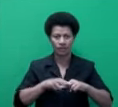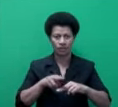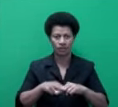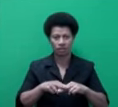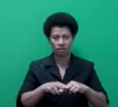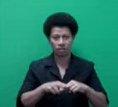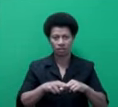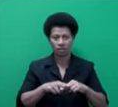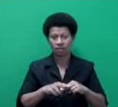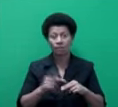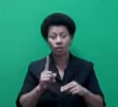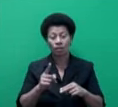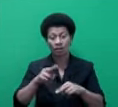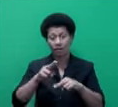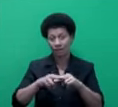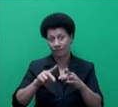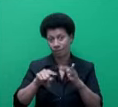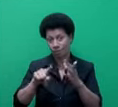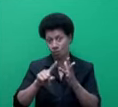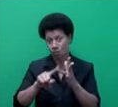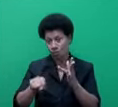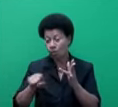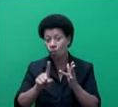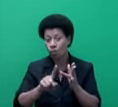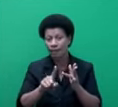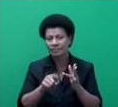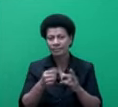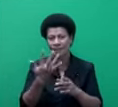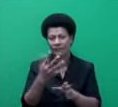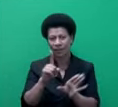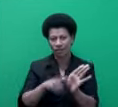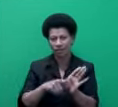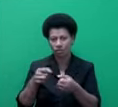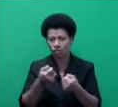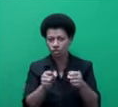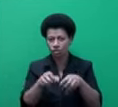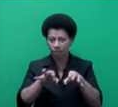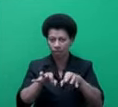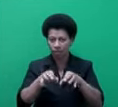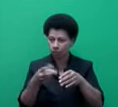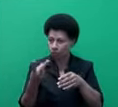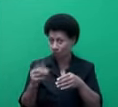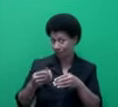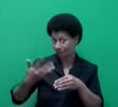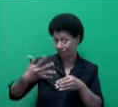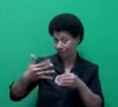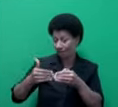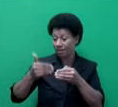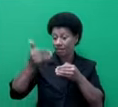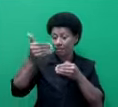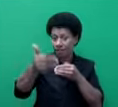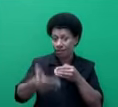best practices, sir, the FEO actually developed its 5-year strategic plan, 2015 to 2019, and this